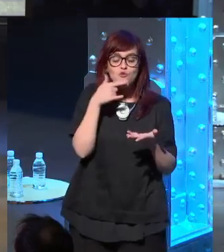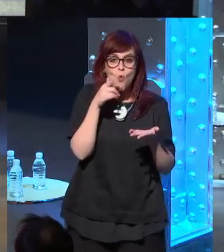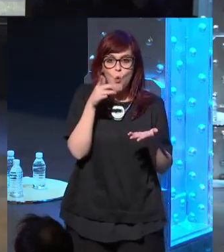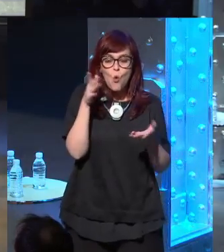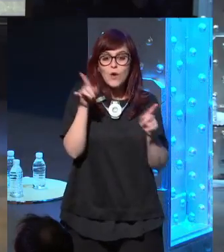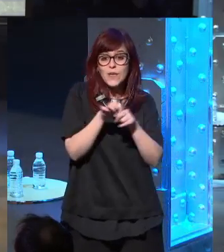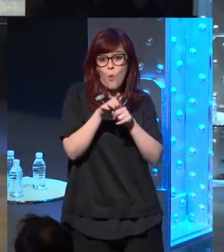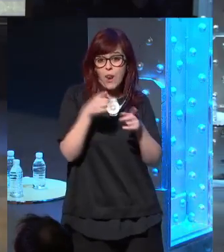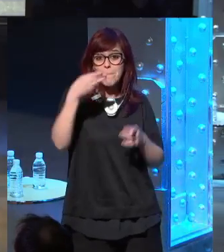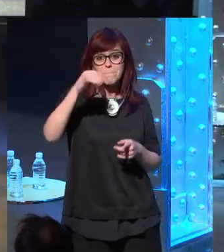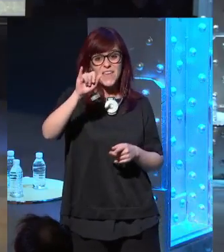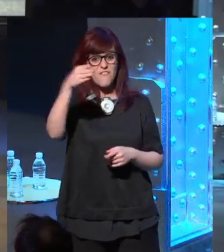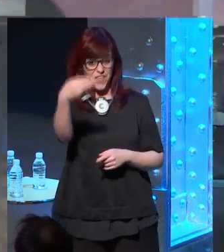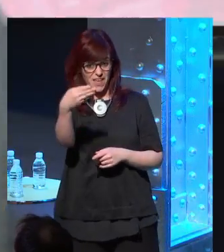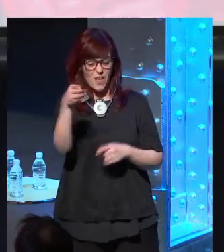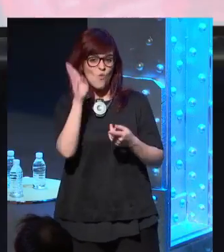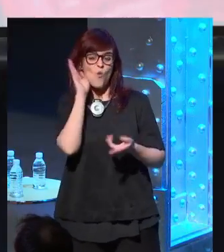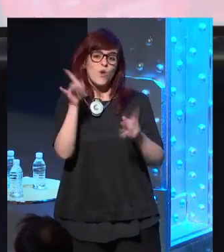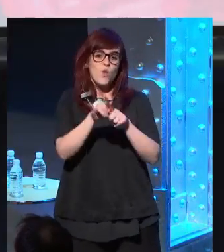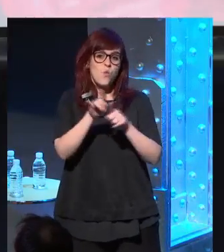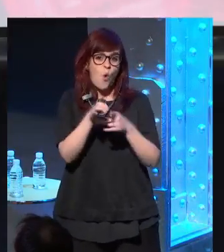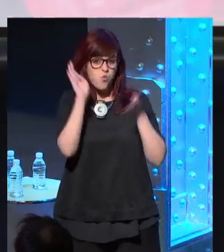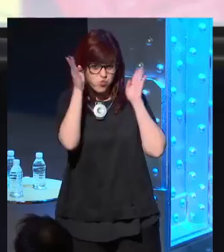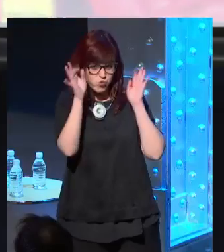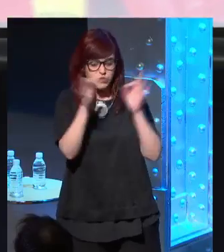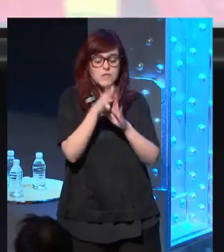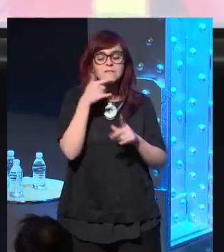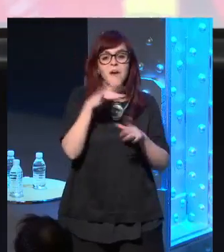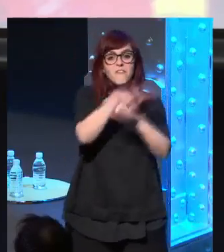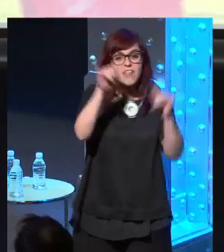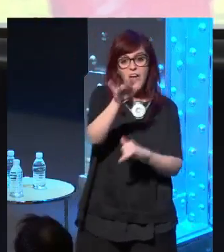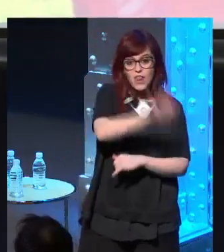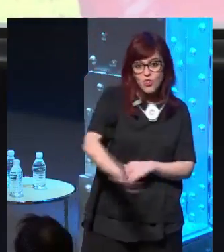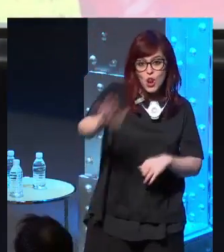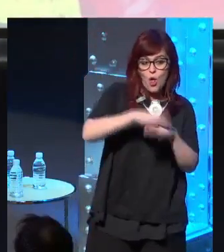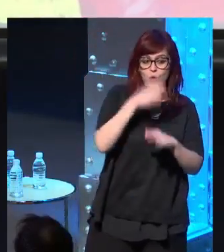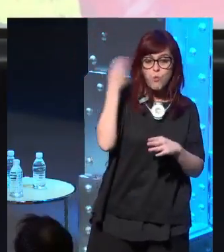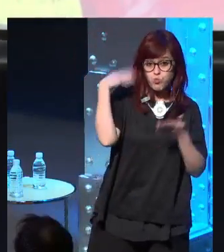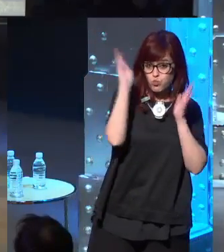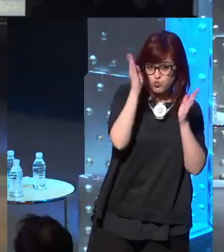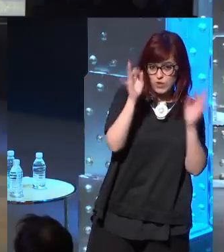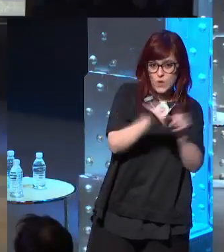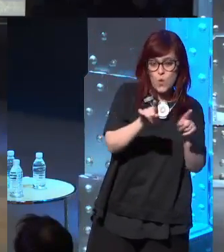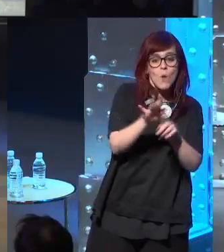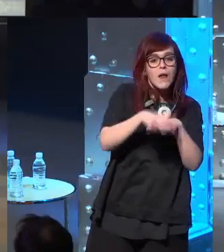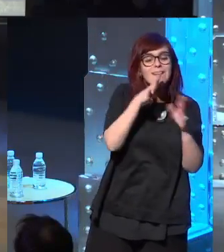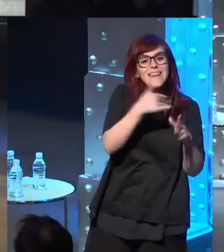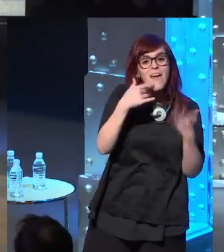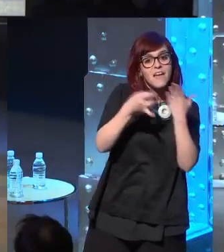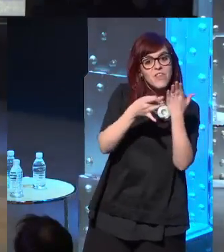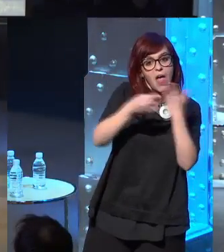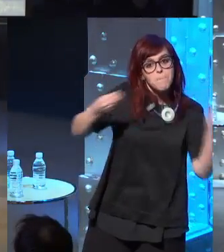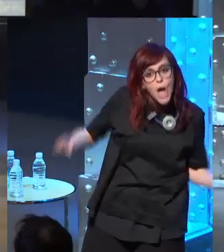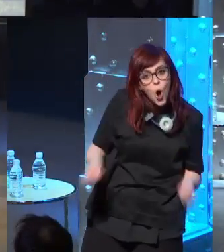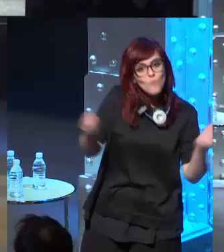every political decision is based on, is this going to improve quality of life for our people? And